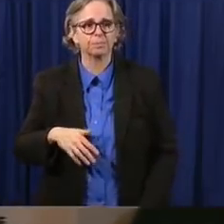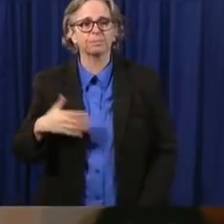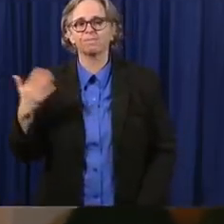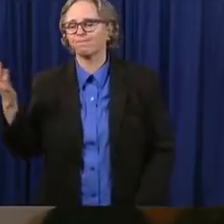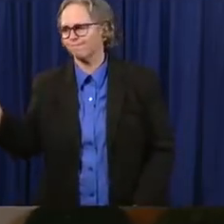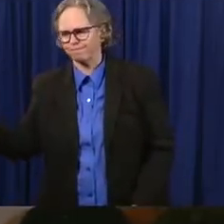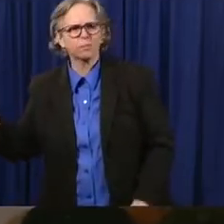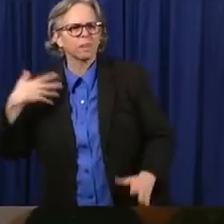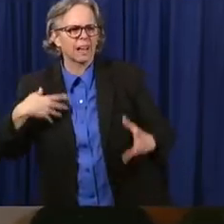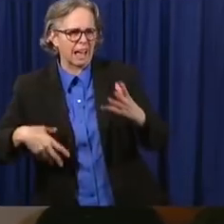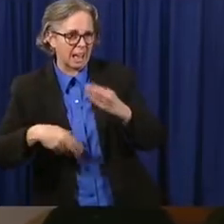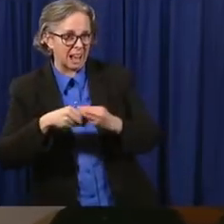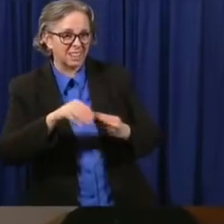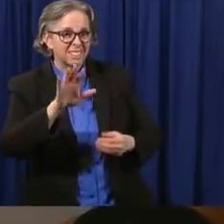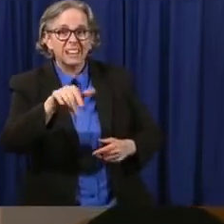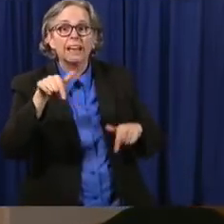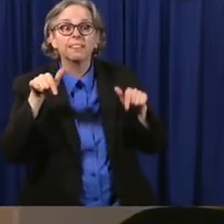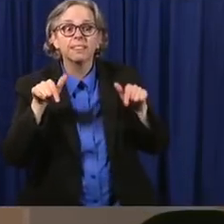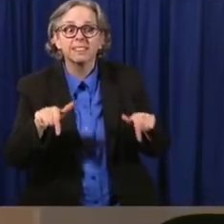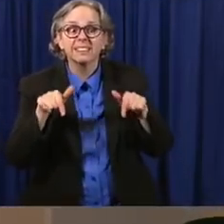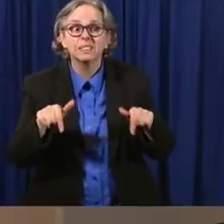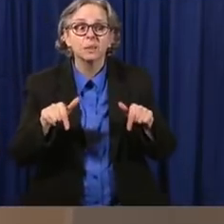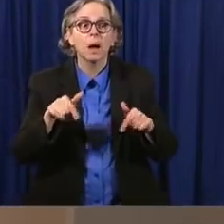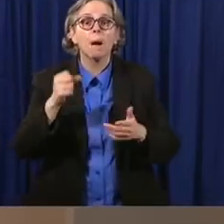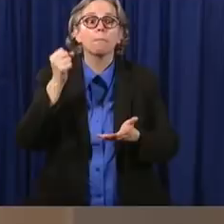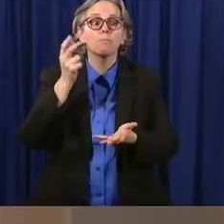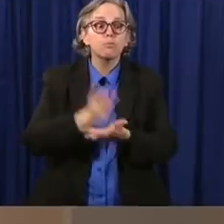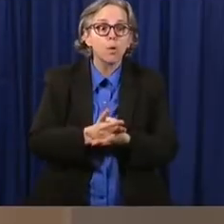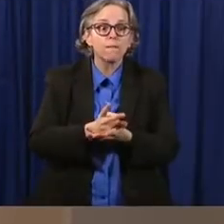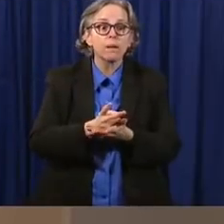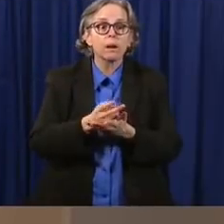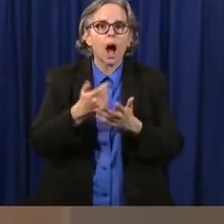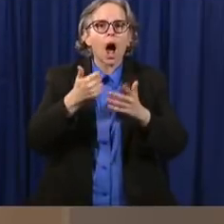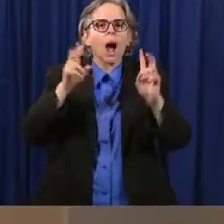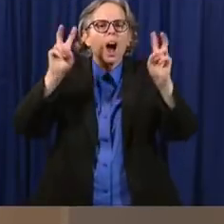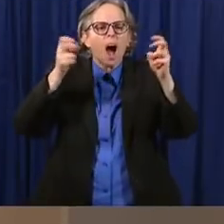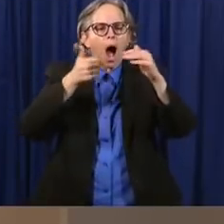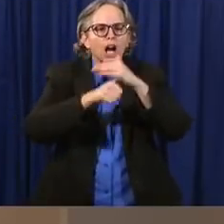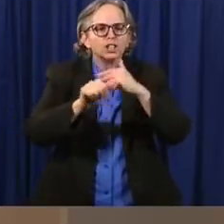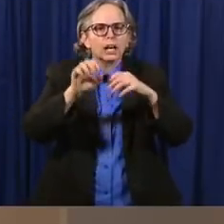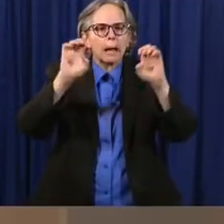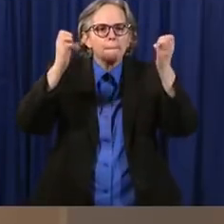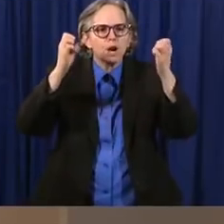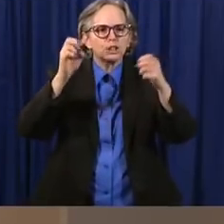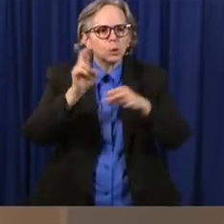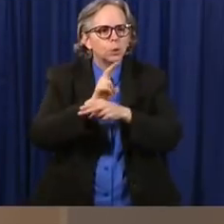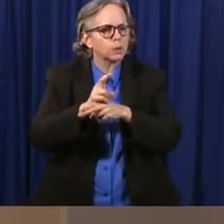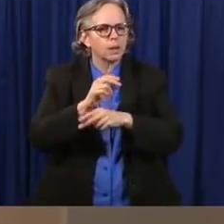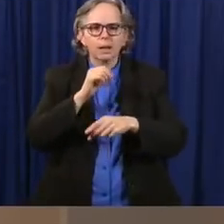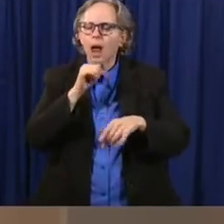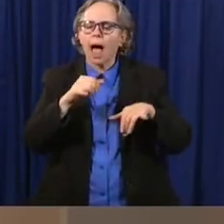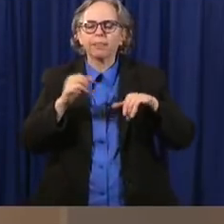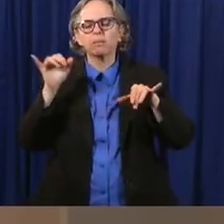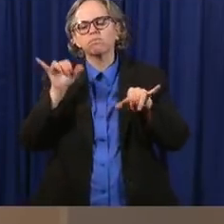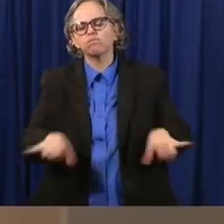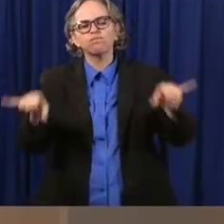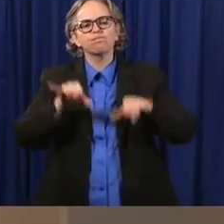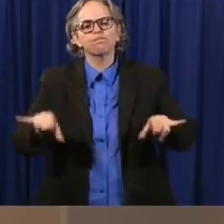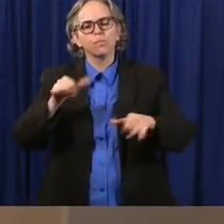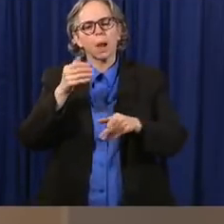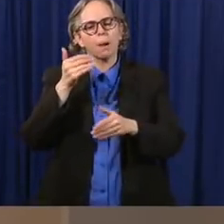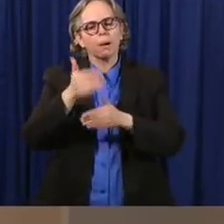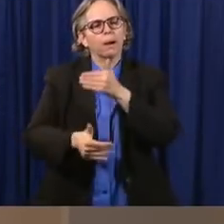granted under an emergency use authorization. So it's not the standard procedure. They do have waivers